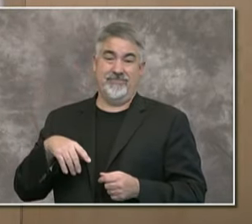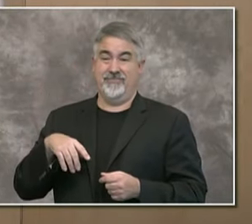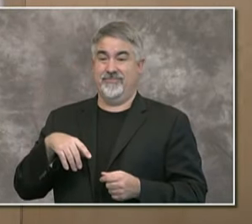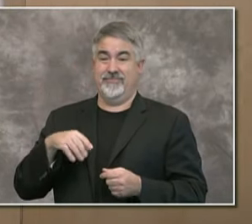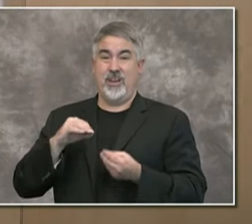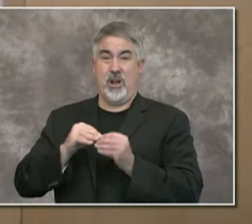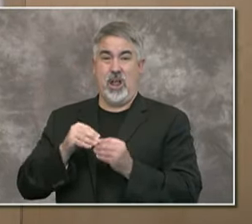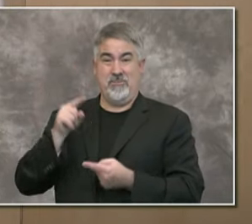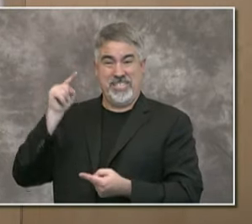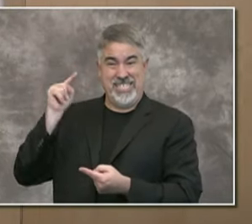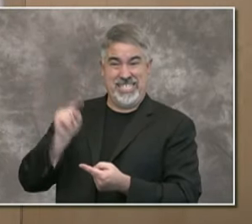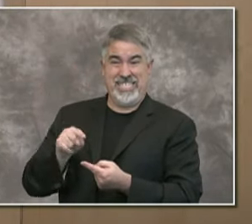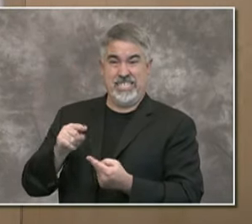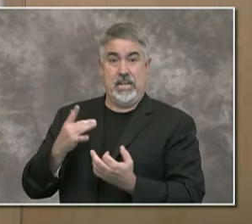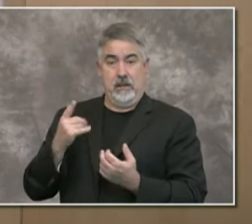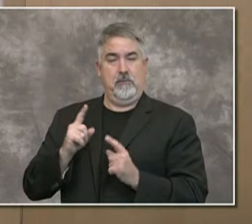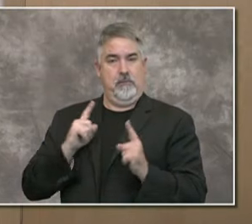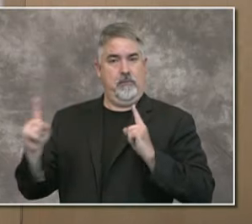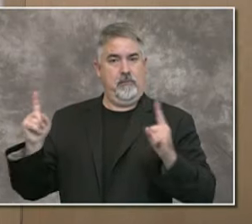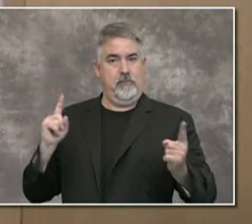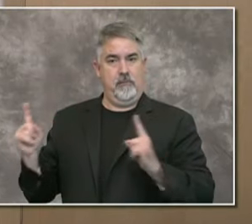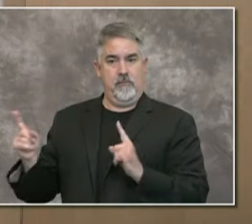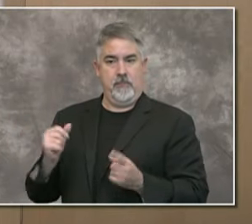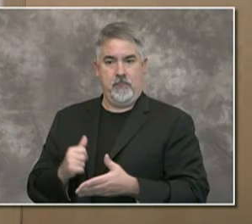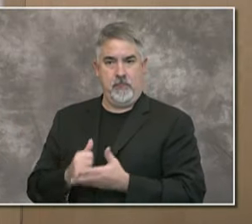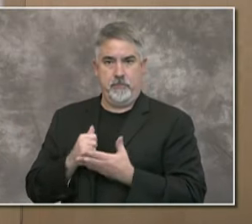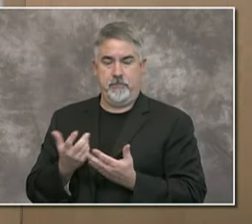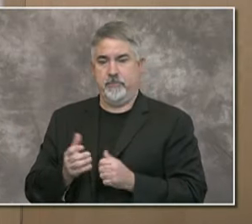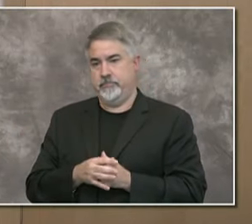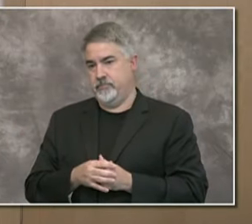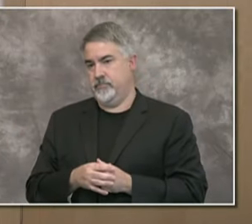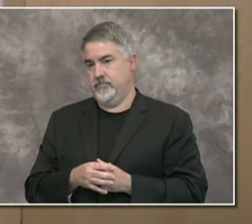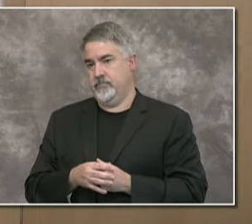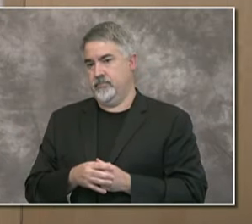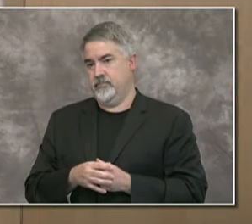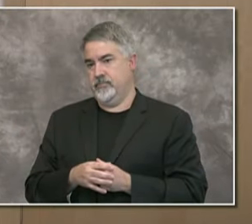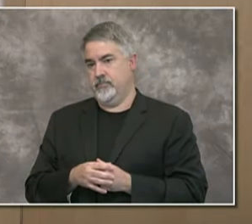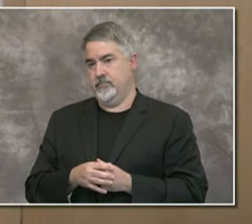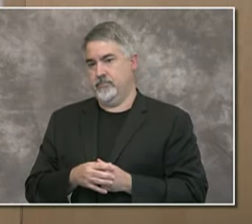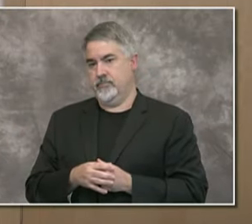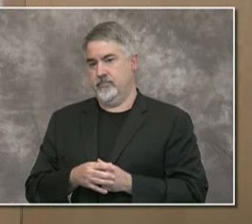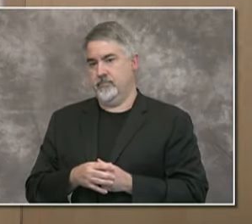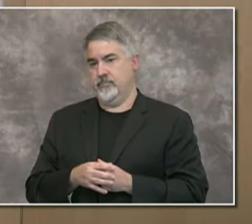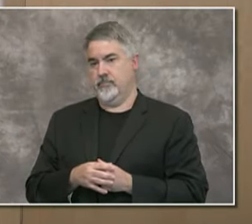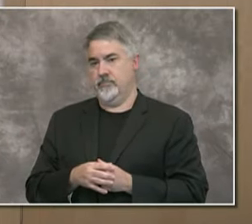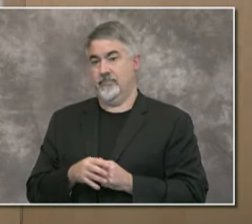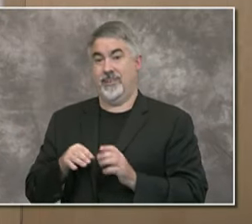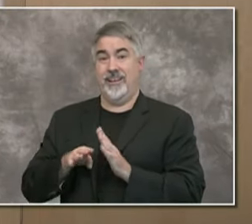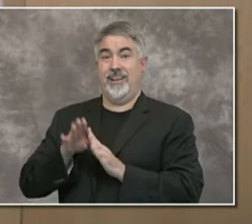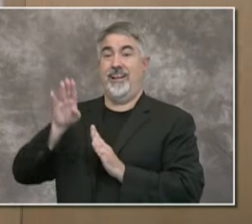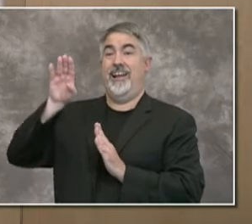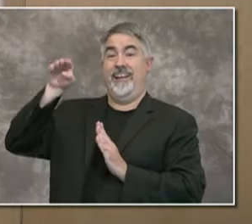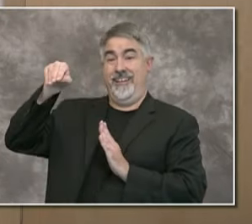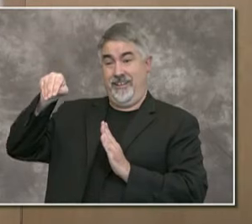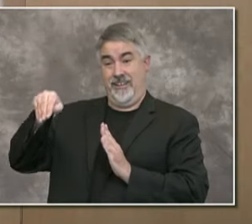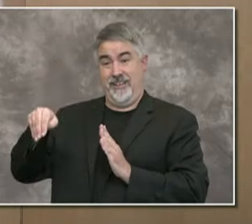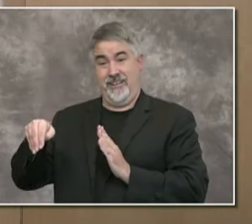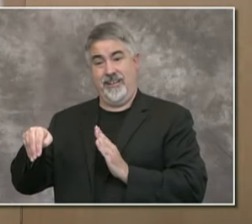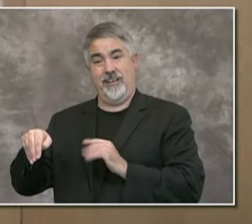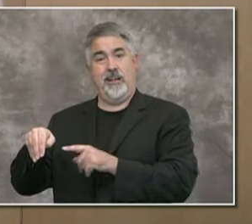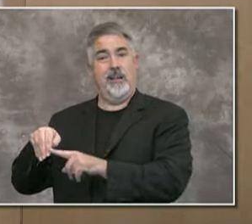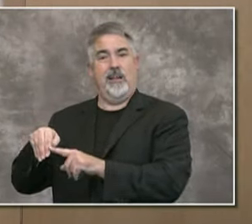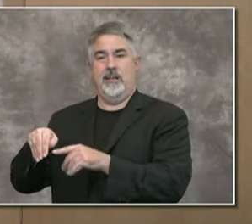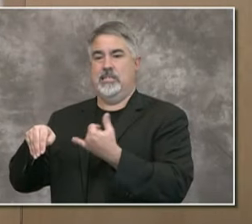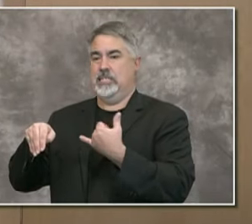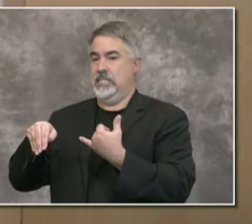strategies, even if with us peaking, then coming down, we would have to, with no cases, have to